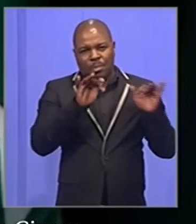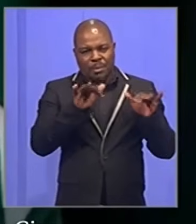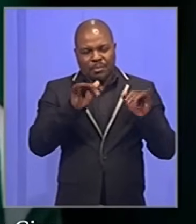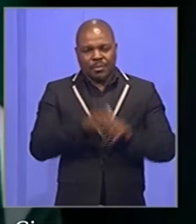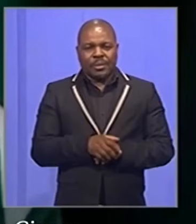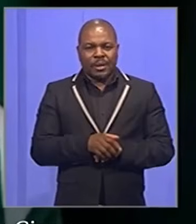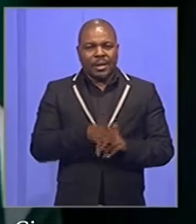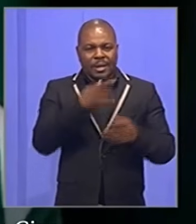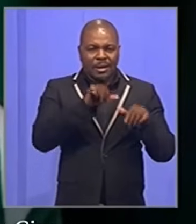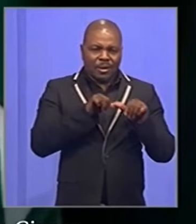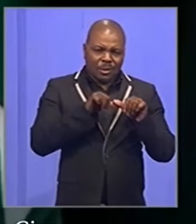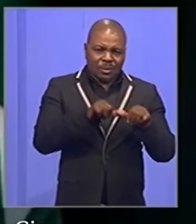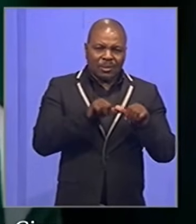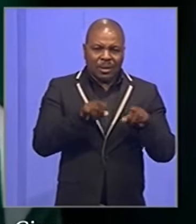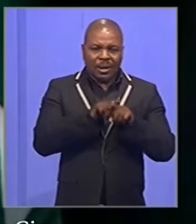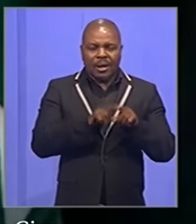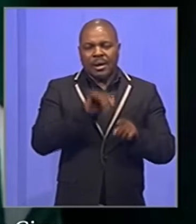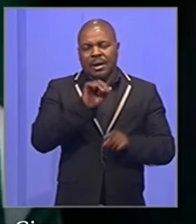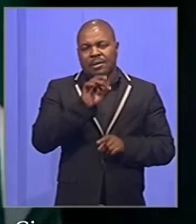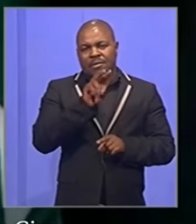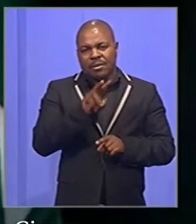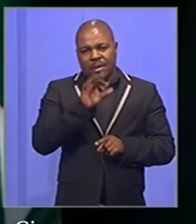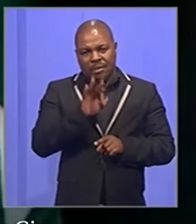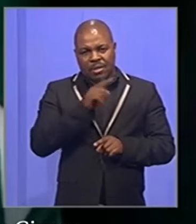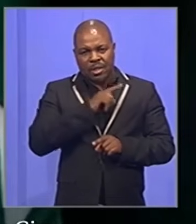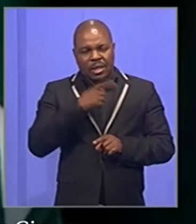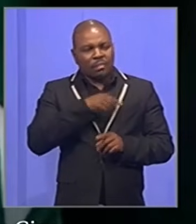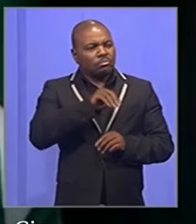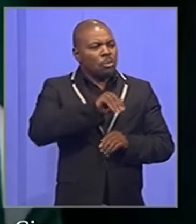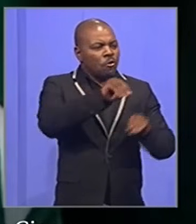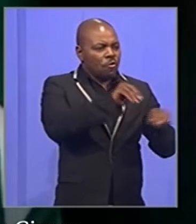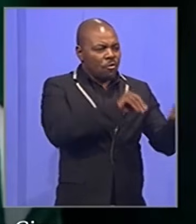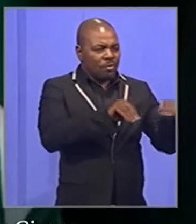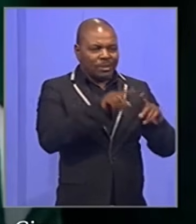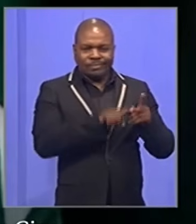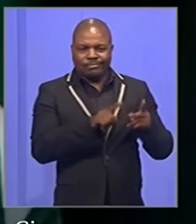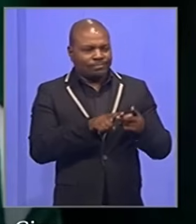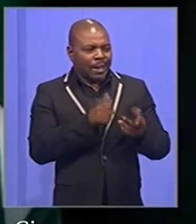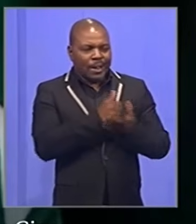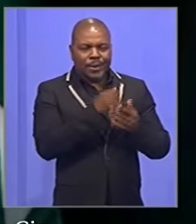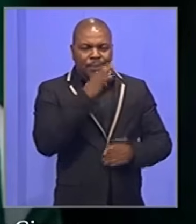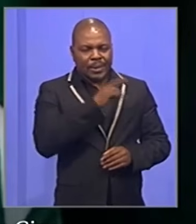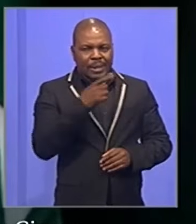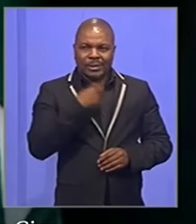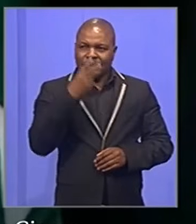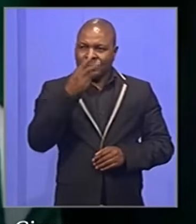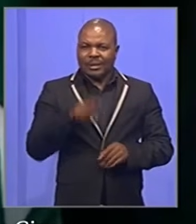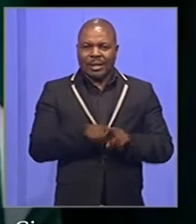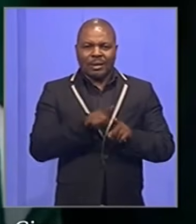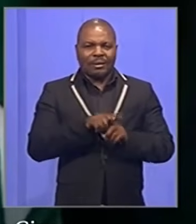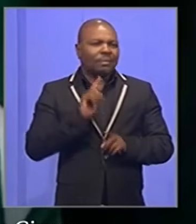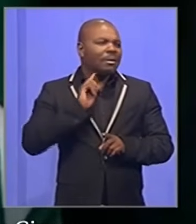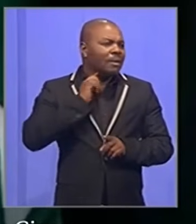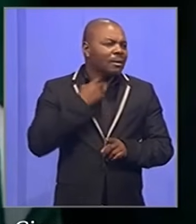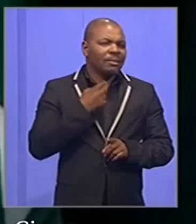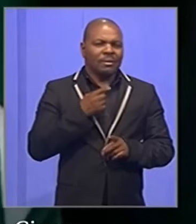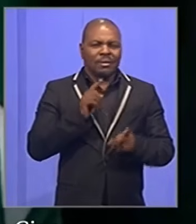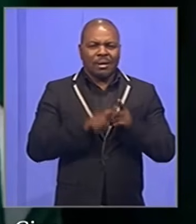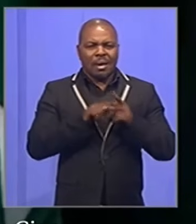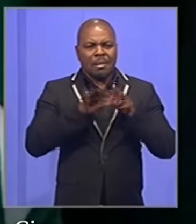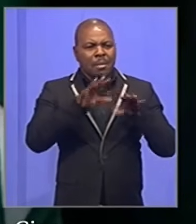This continuous call by the IDF to move around in different places was not working. He could see the lies and deception. As people